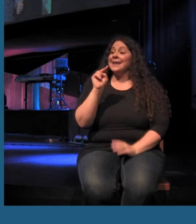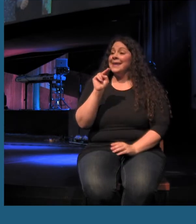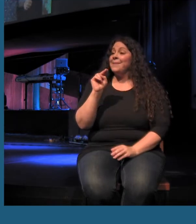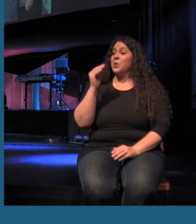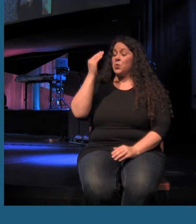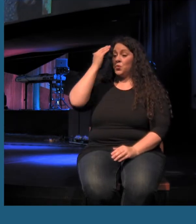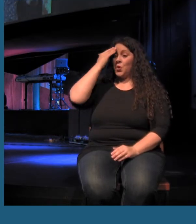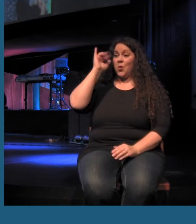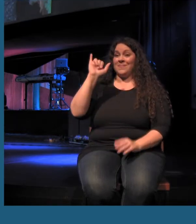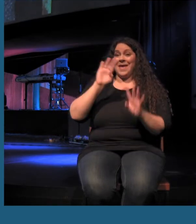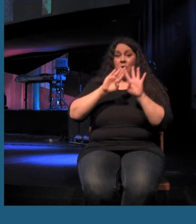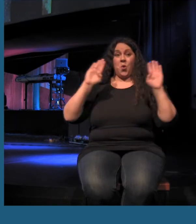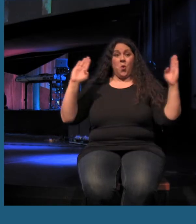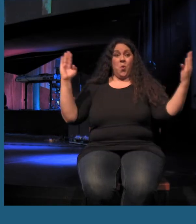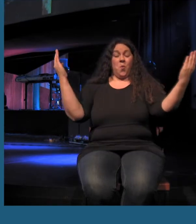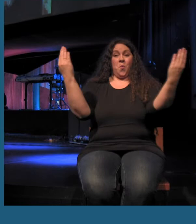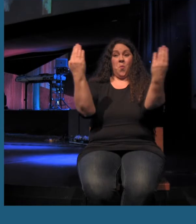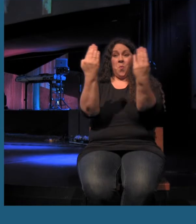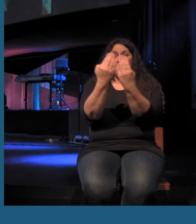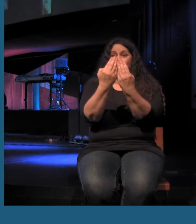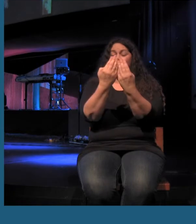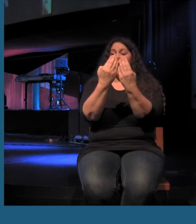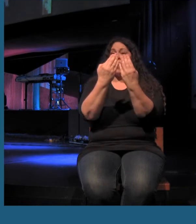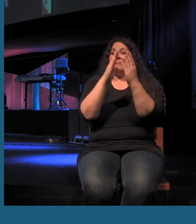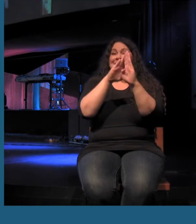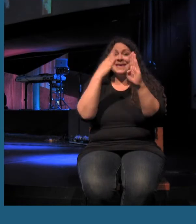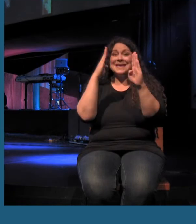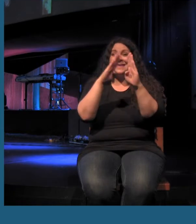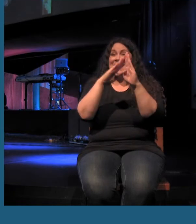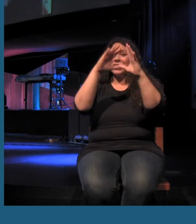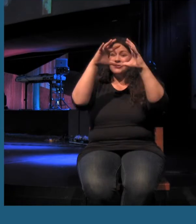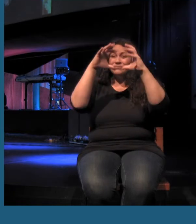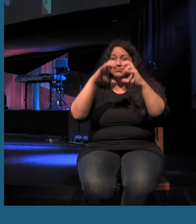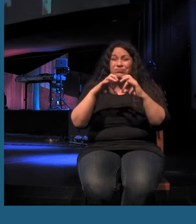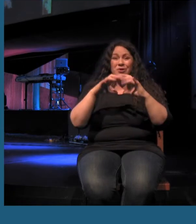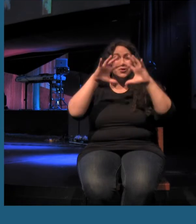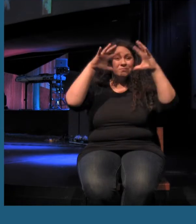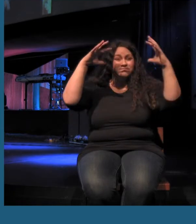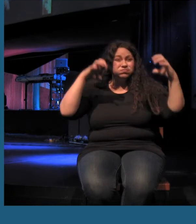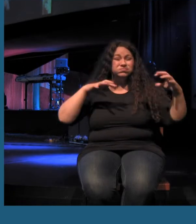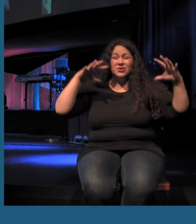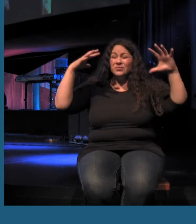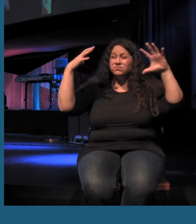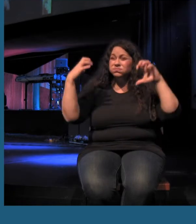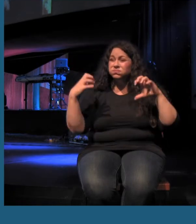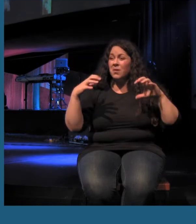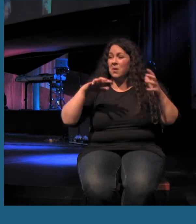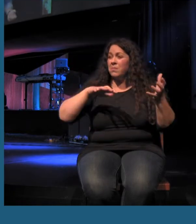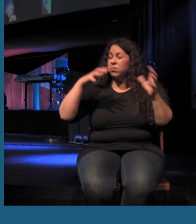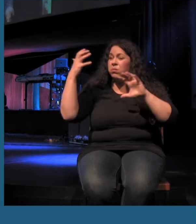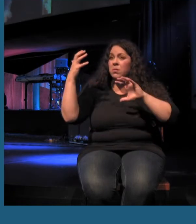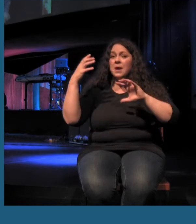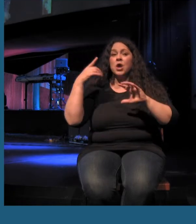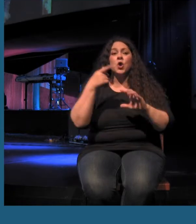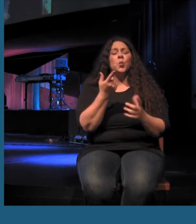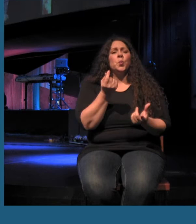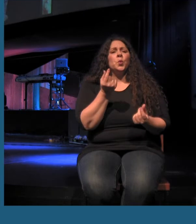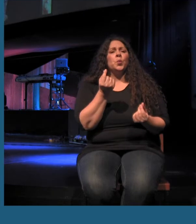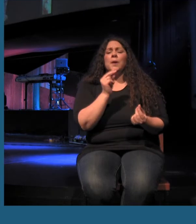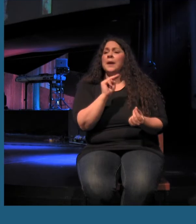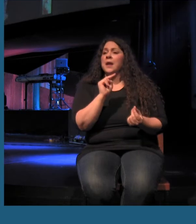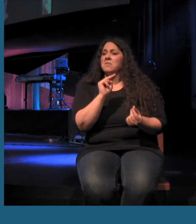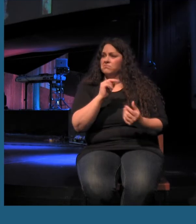being burnt down, broken down, the gates burnt down, and the people living in disgrace, he didn't get angry about